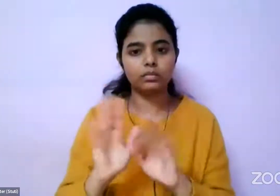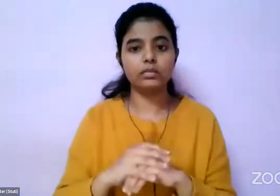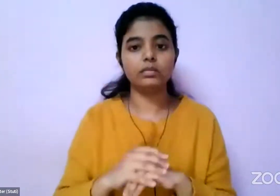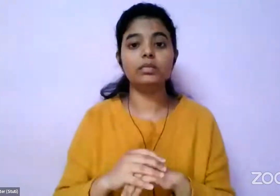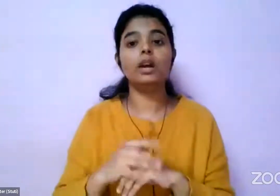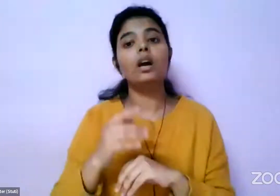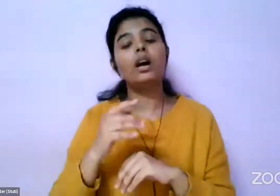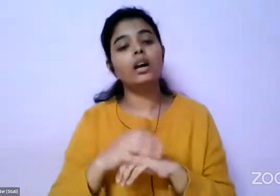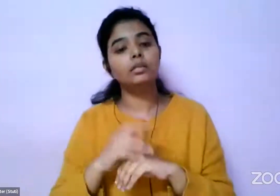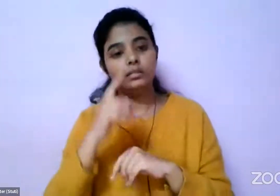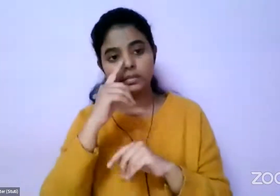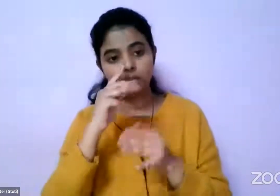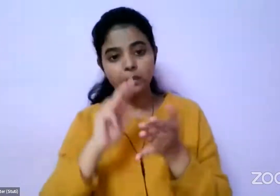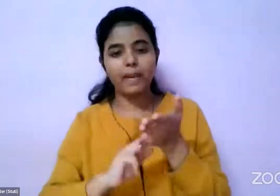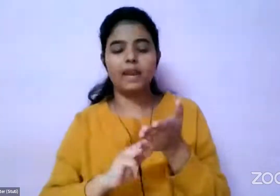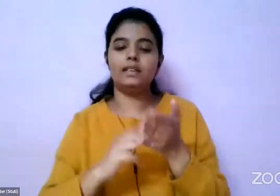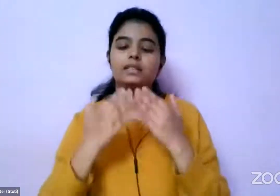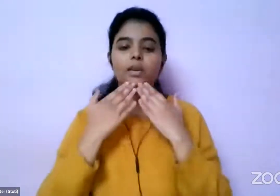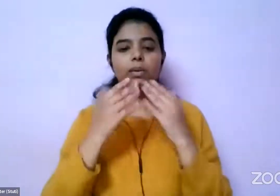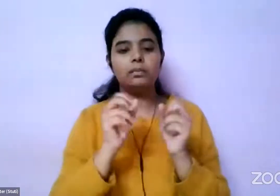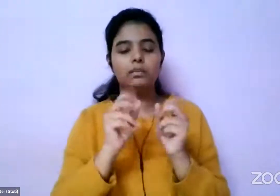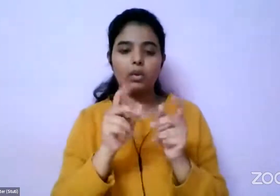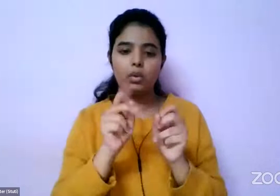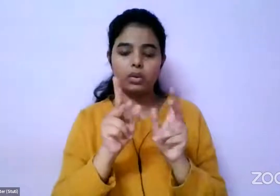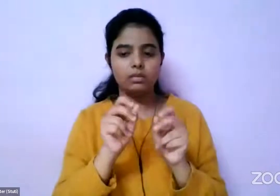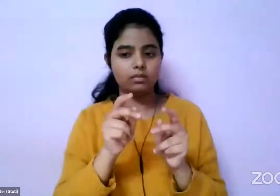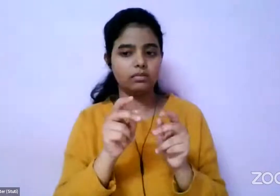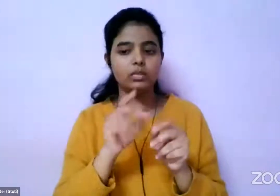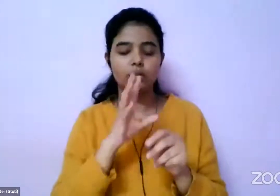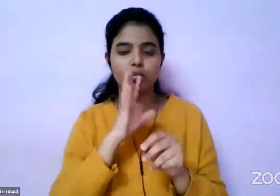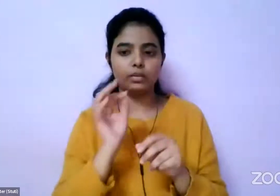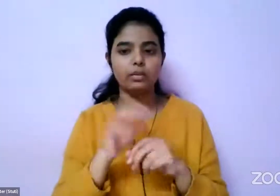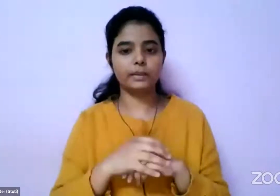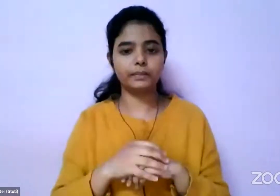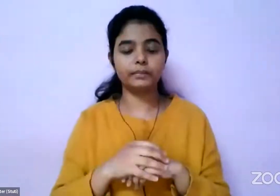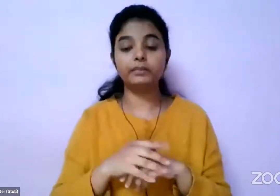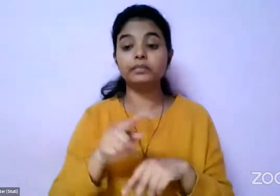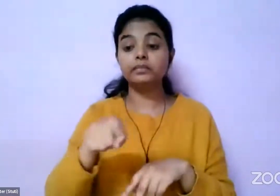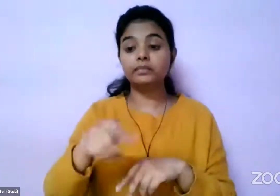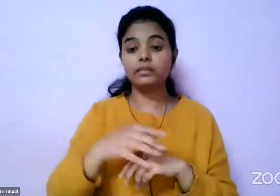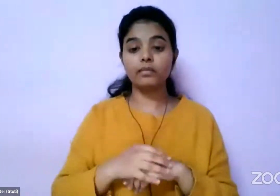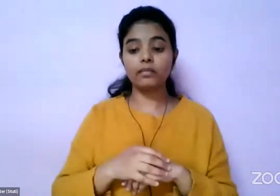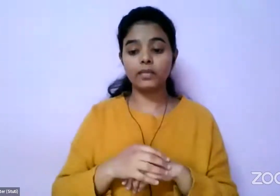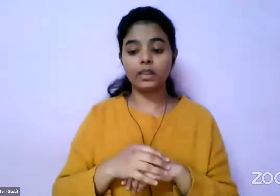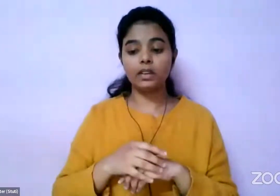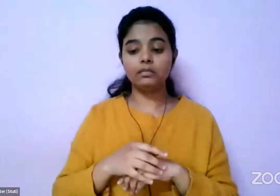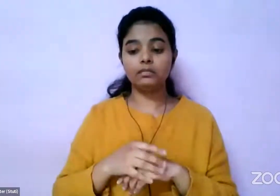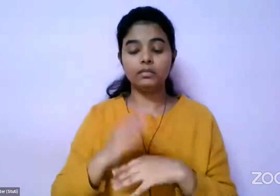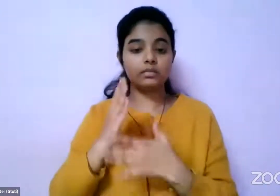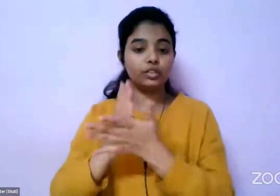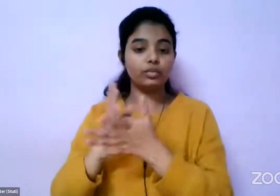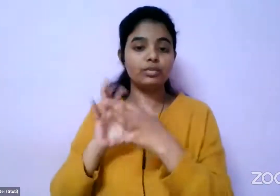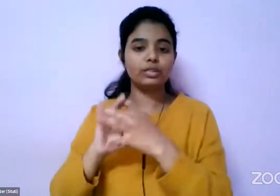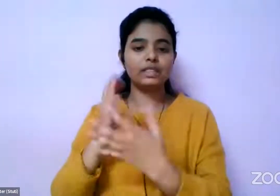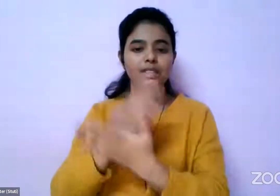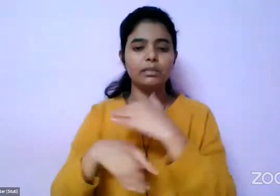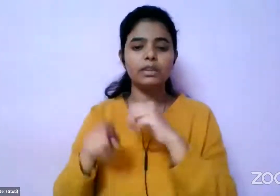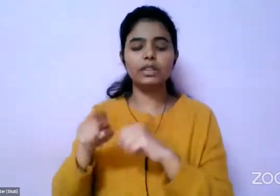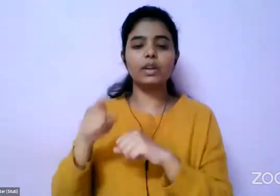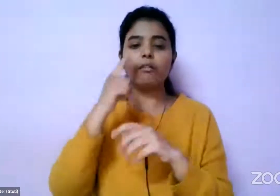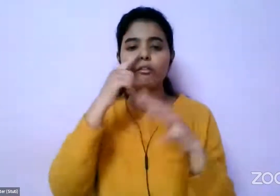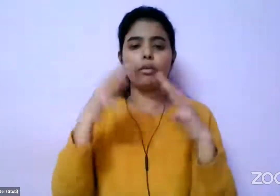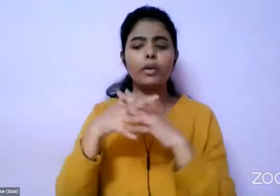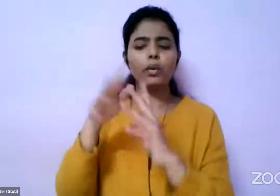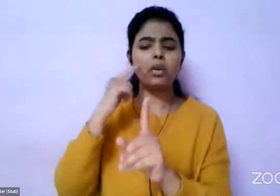Yeah. I'm just about to end. Okay. Resistance against disability are particularly confined to women's identities. Now, branding